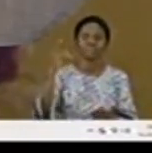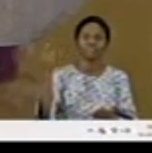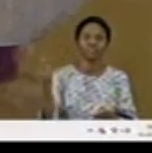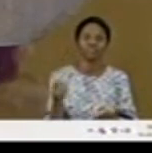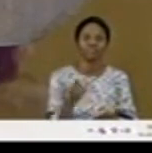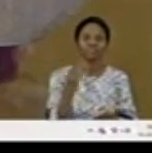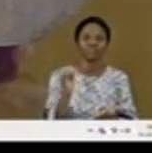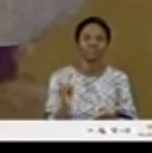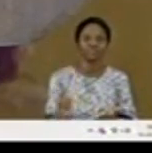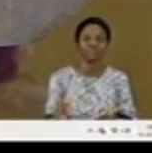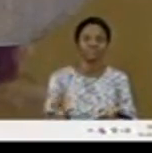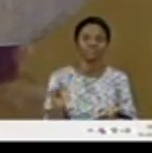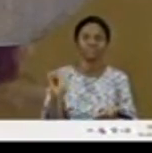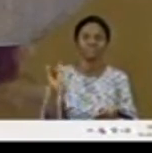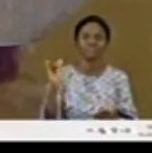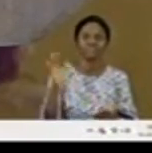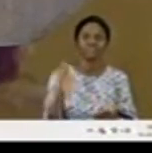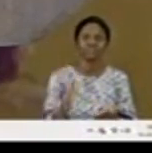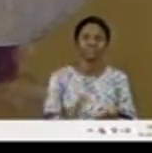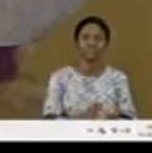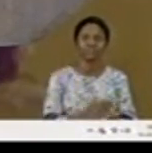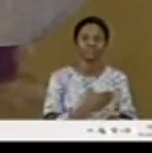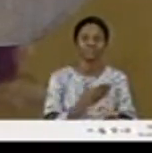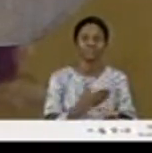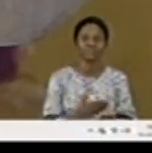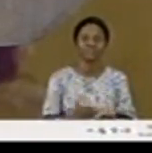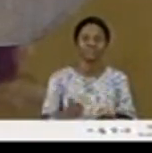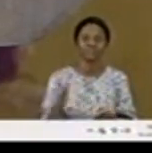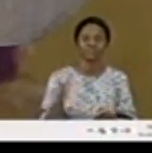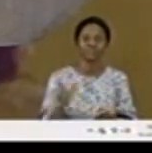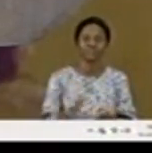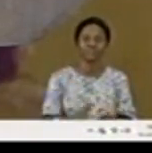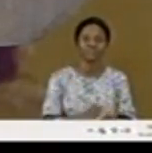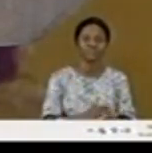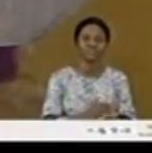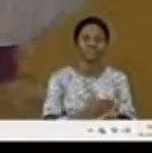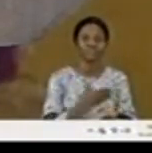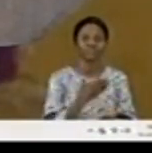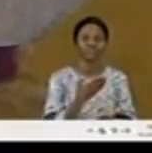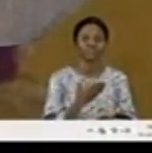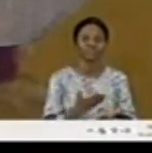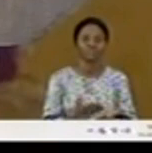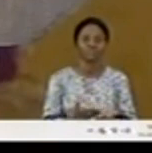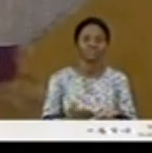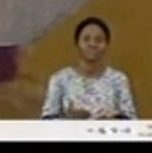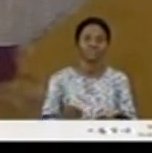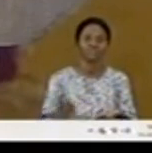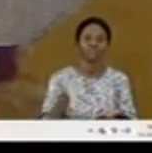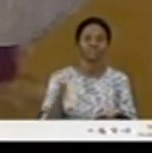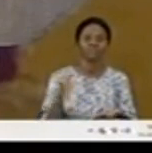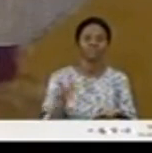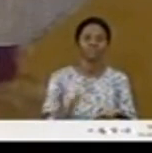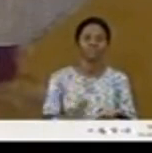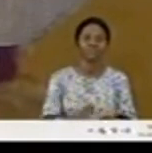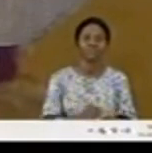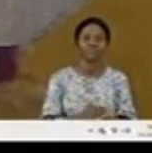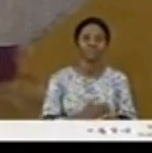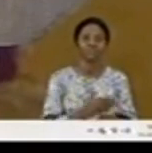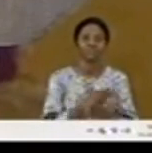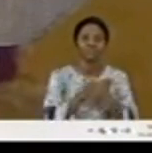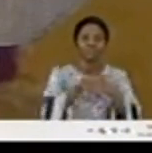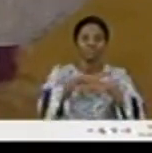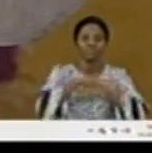ever, till my raptured soul shall find